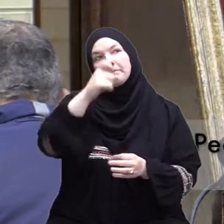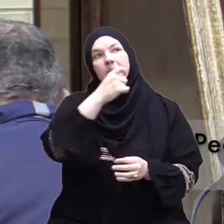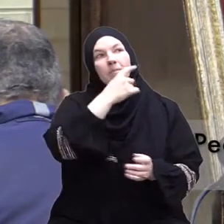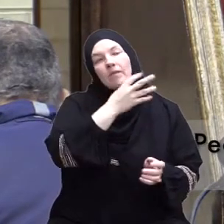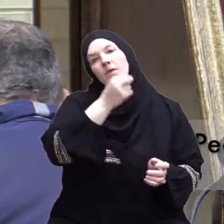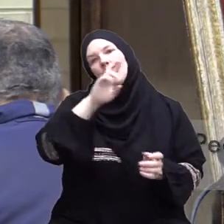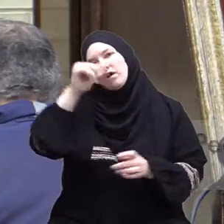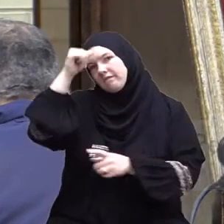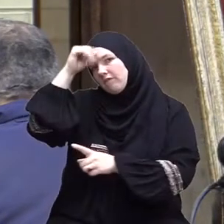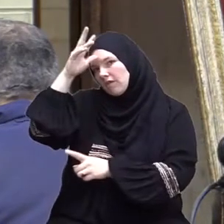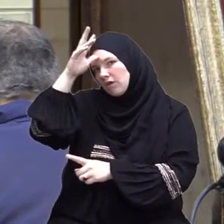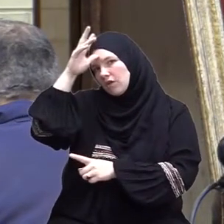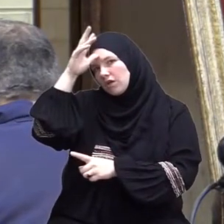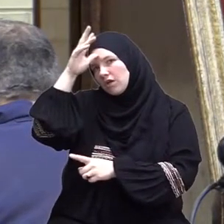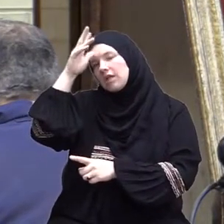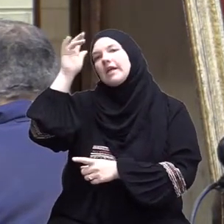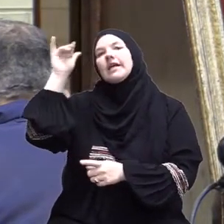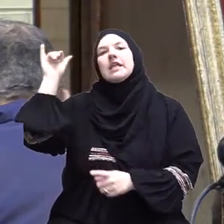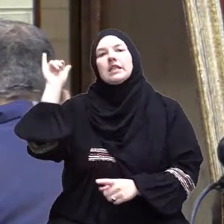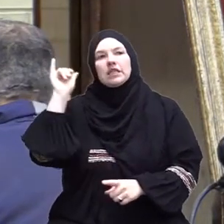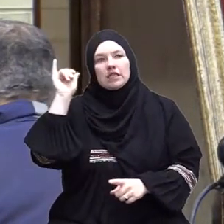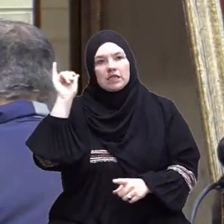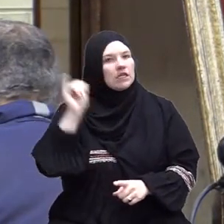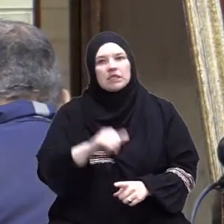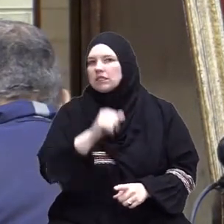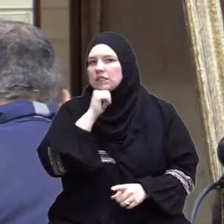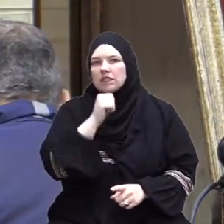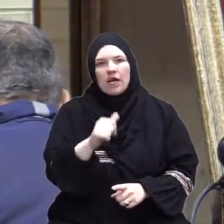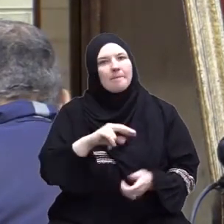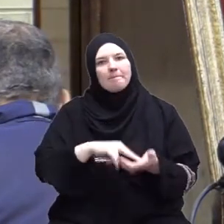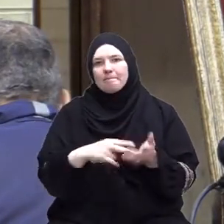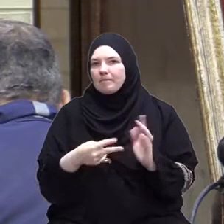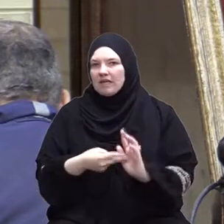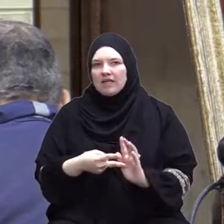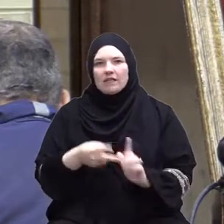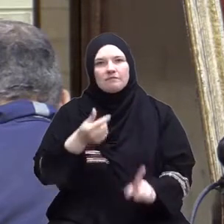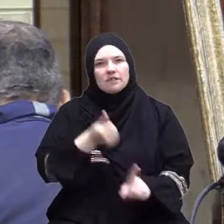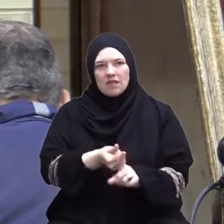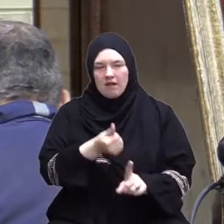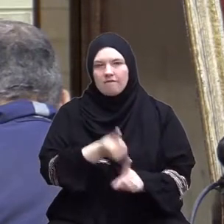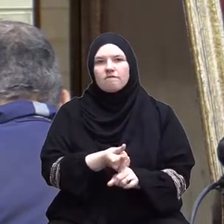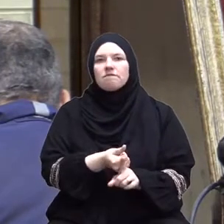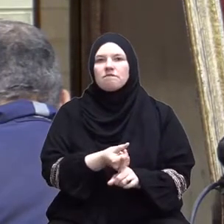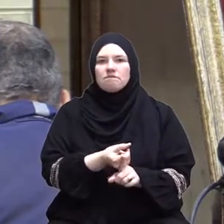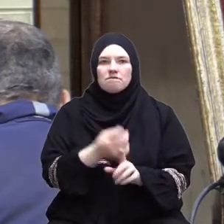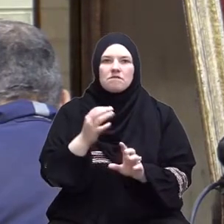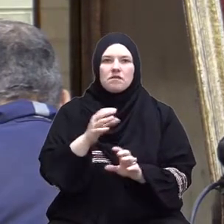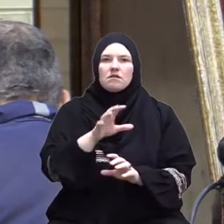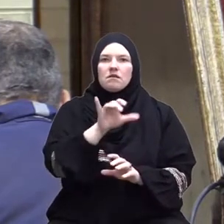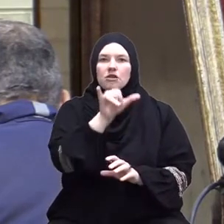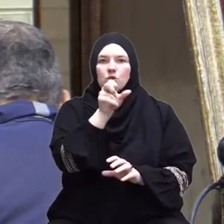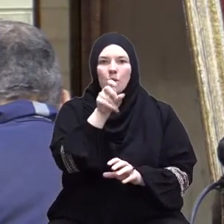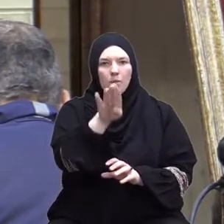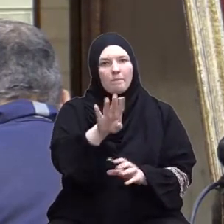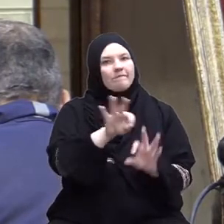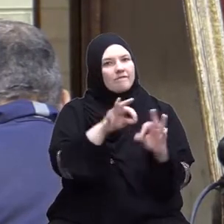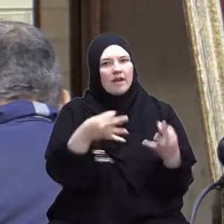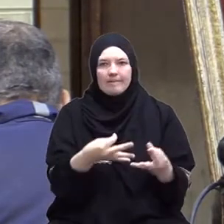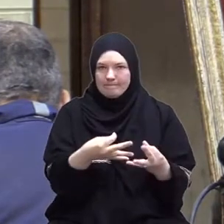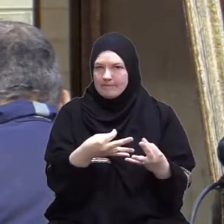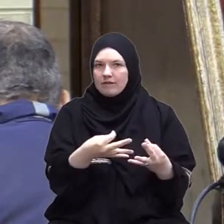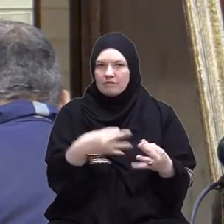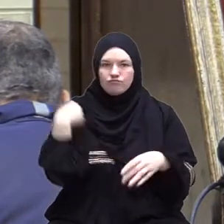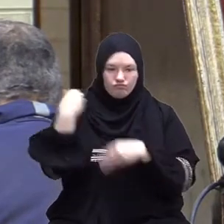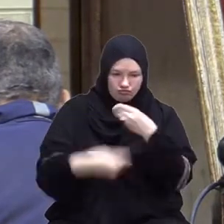is or his father is, that does not make them from the descendants of Yaqub. And this has to